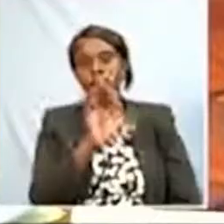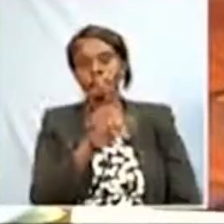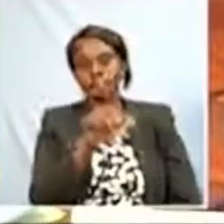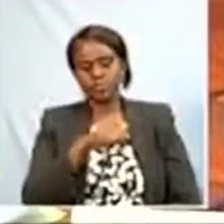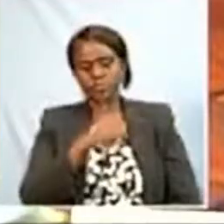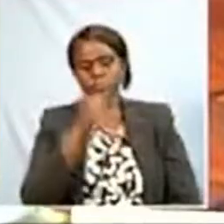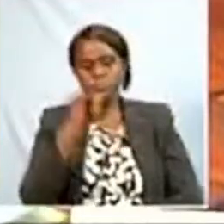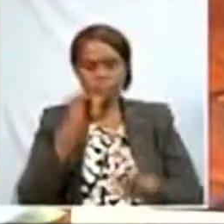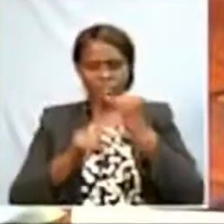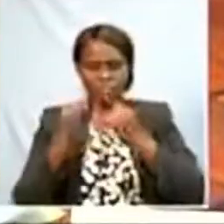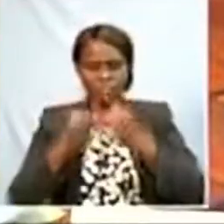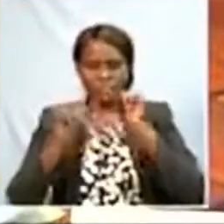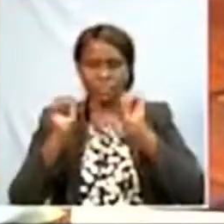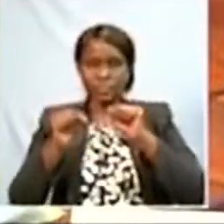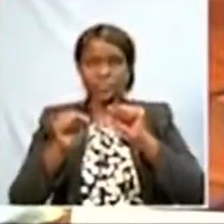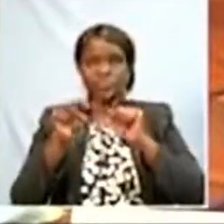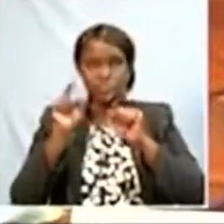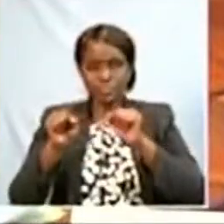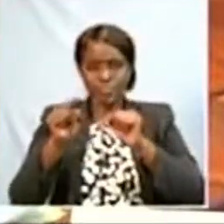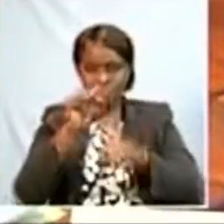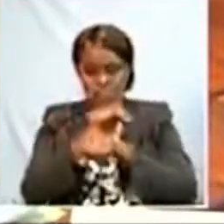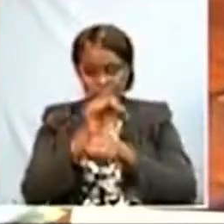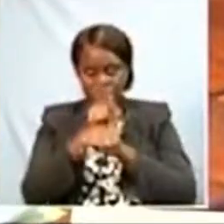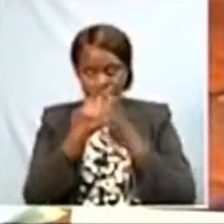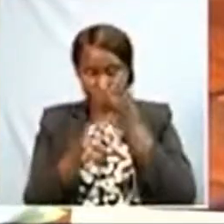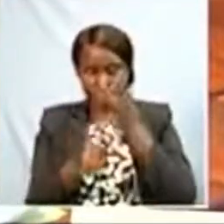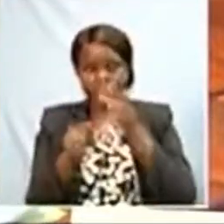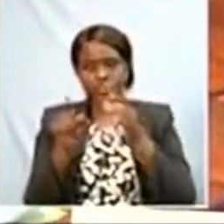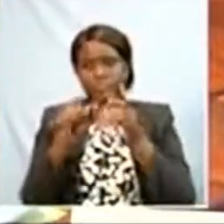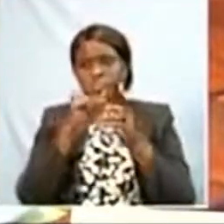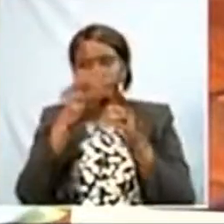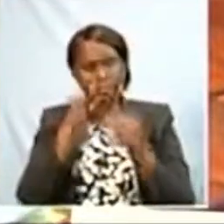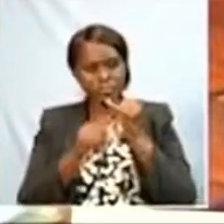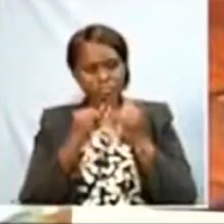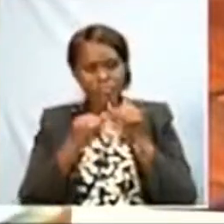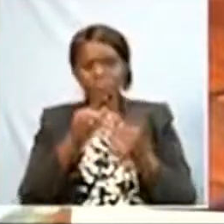we could finish the projects that were not